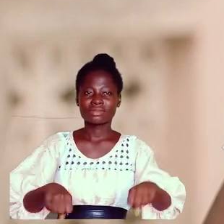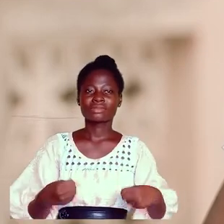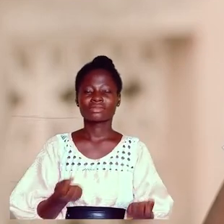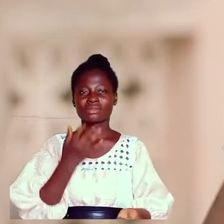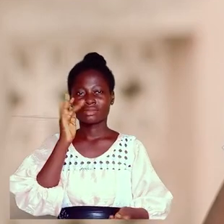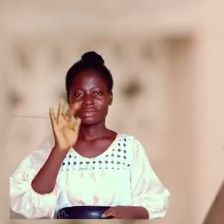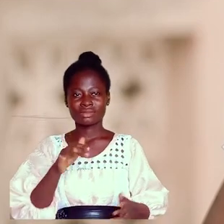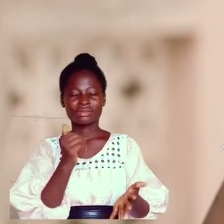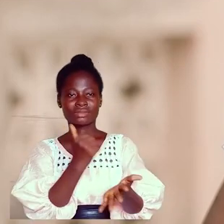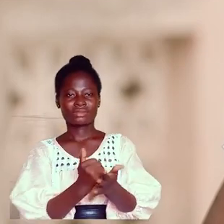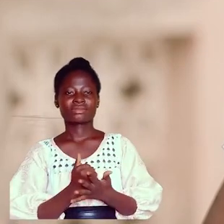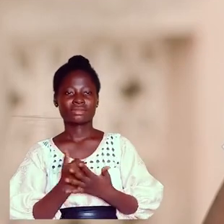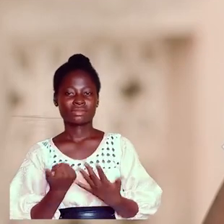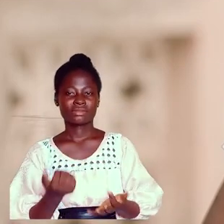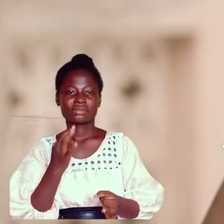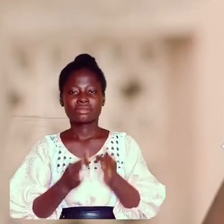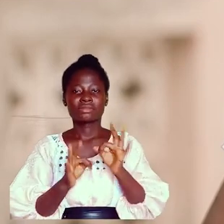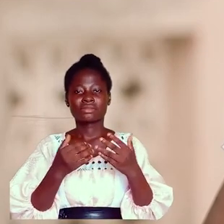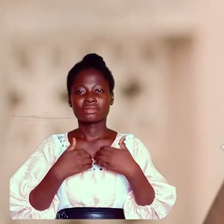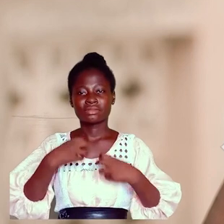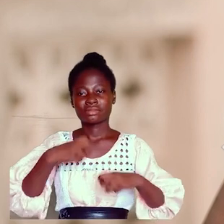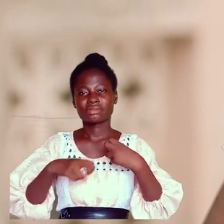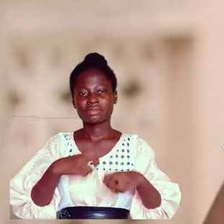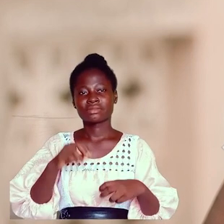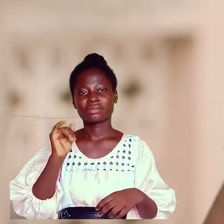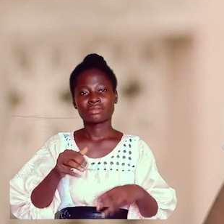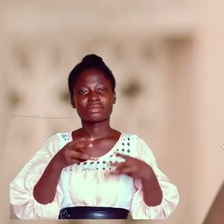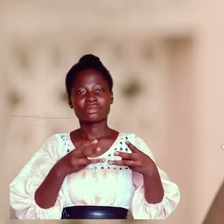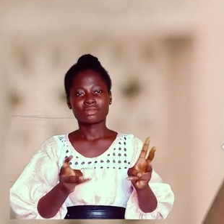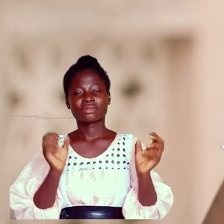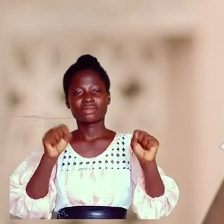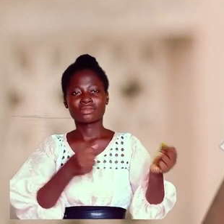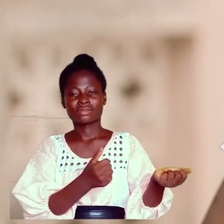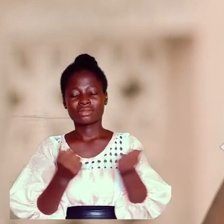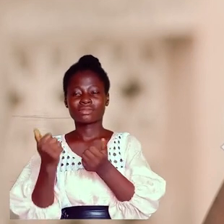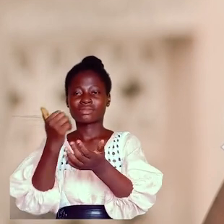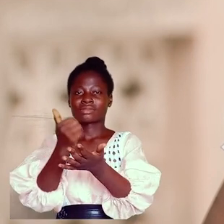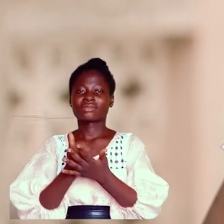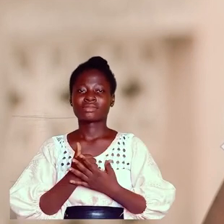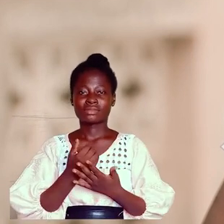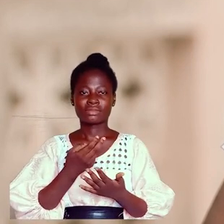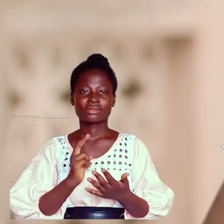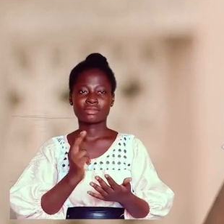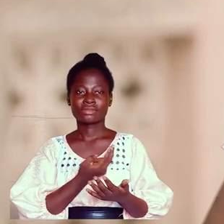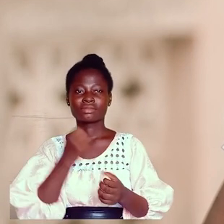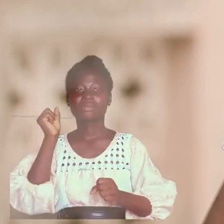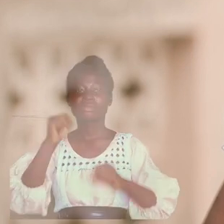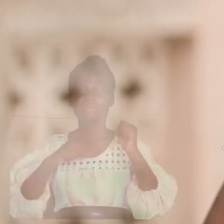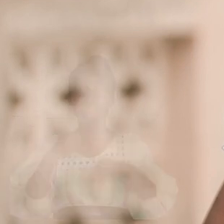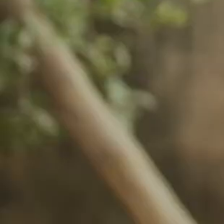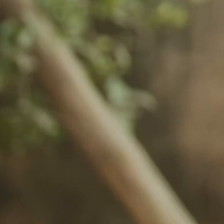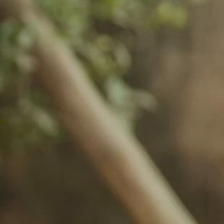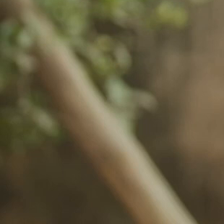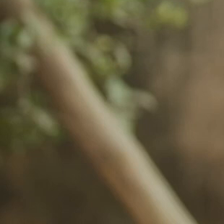will take care of that to help us when there is a problem like this, that it can come to our aid to fight for